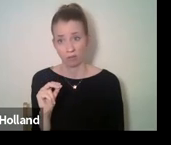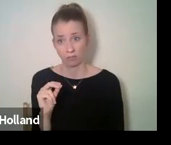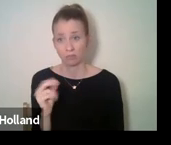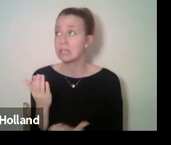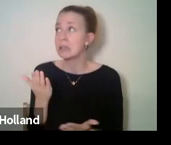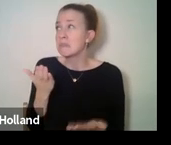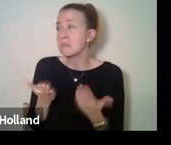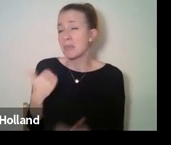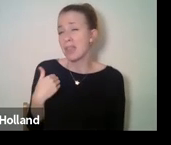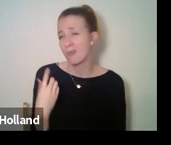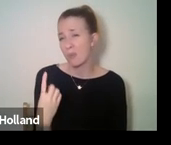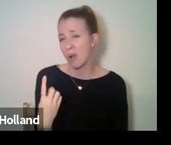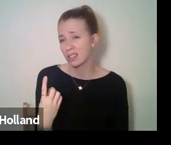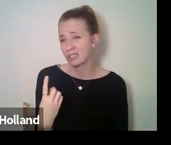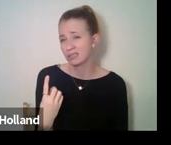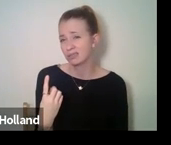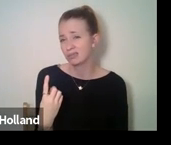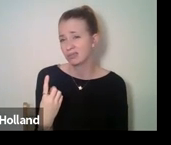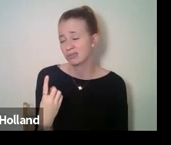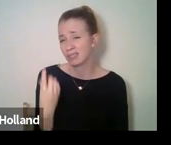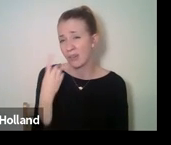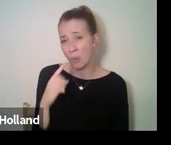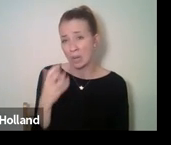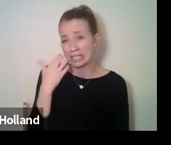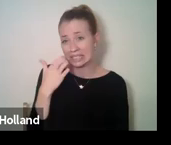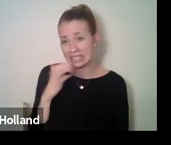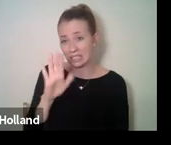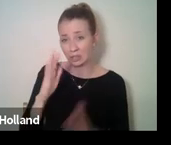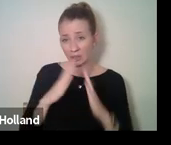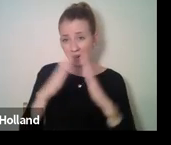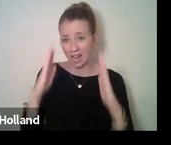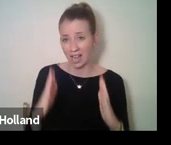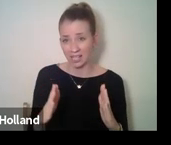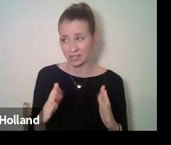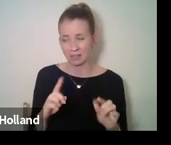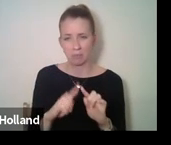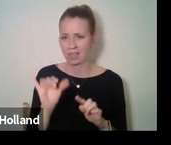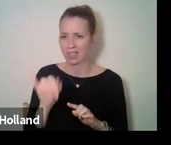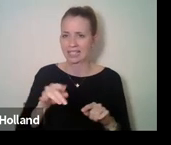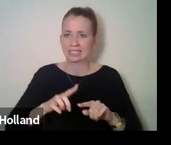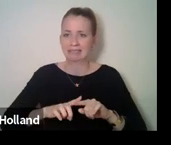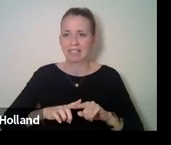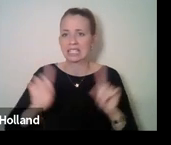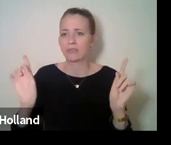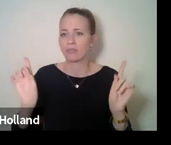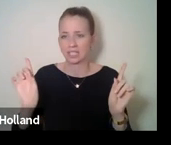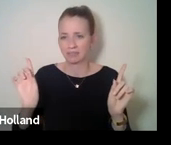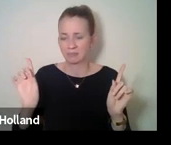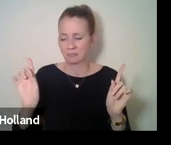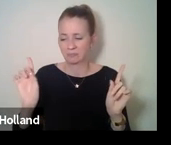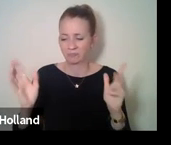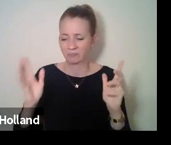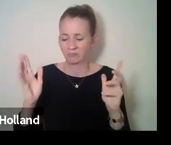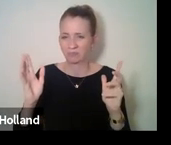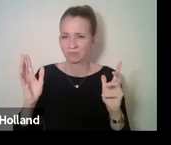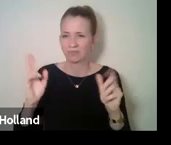geothermal system for heating your home, but that's a different use of